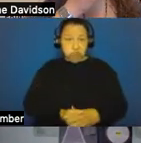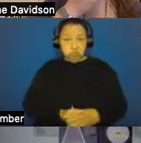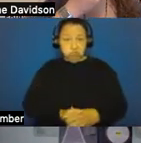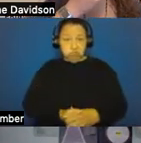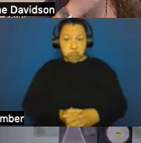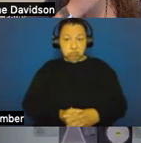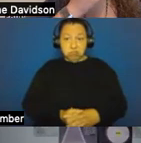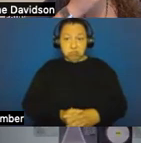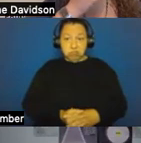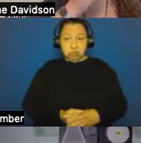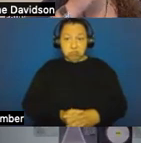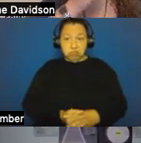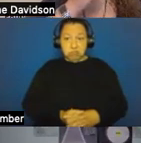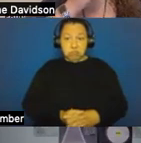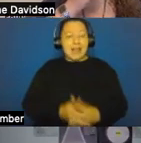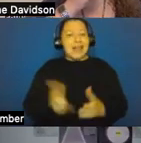Any way that we can